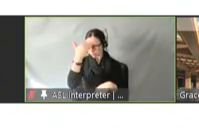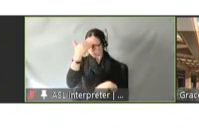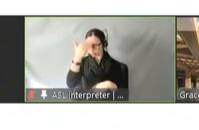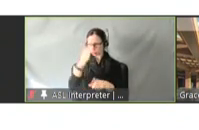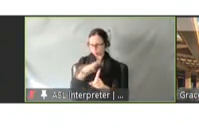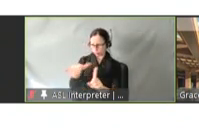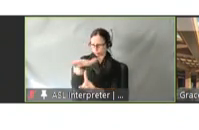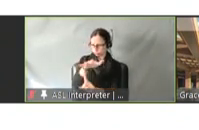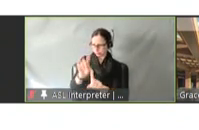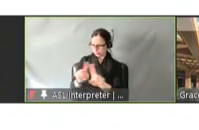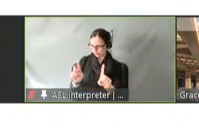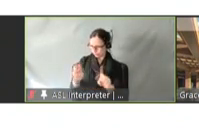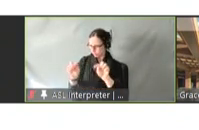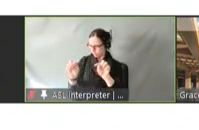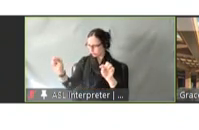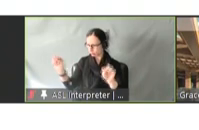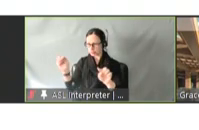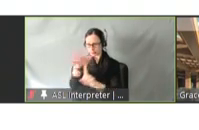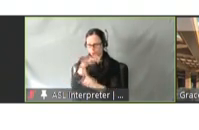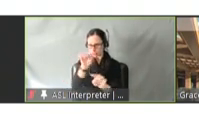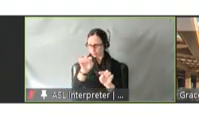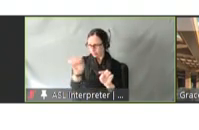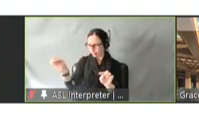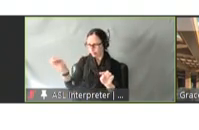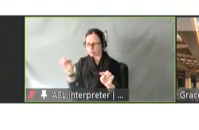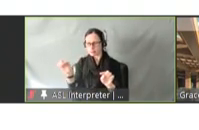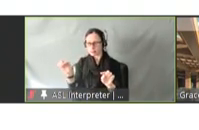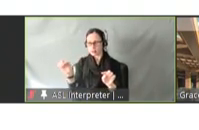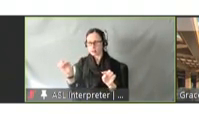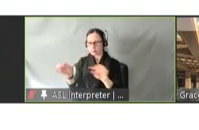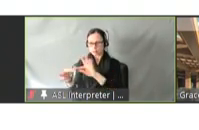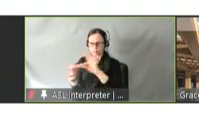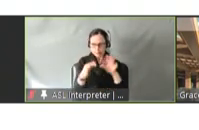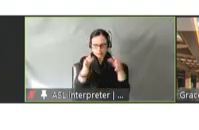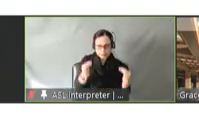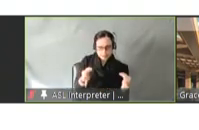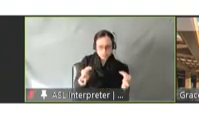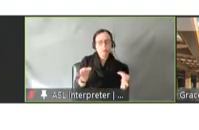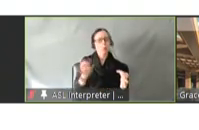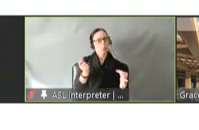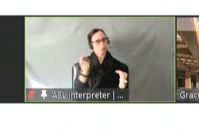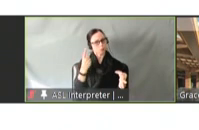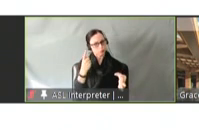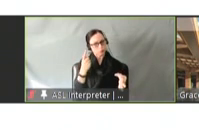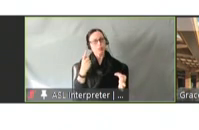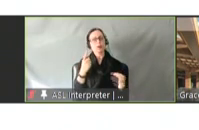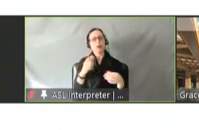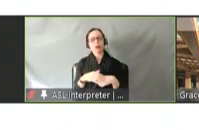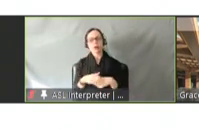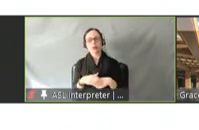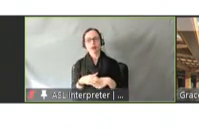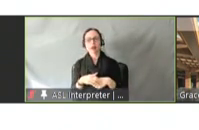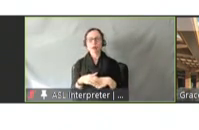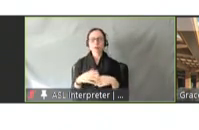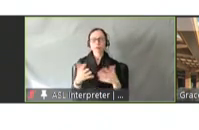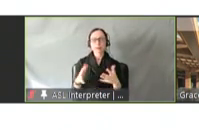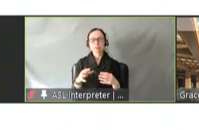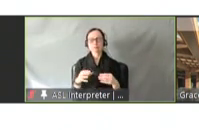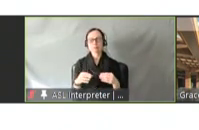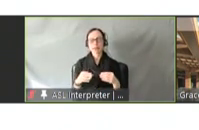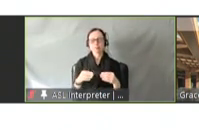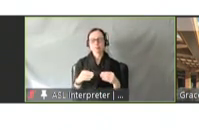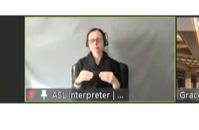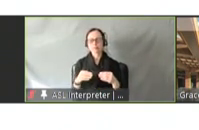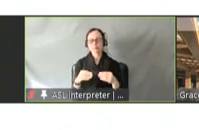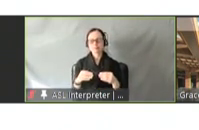in which a decision is being made, you know, I think that there's this added layer of sort of judgment